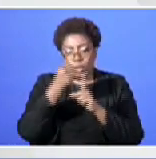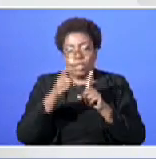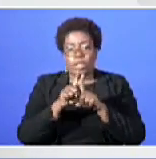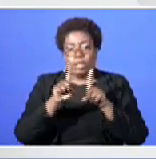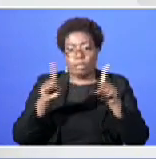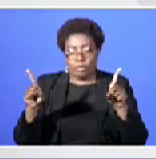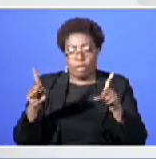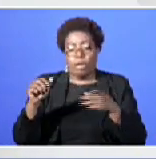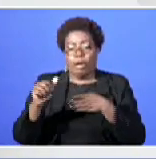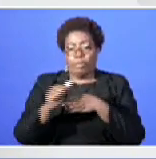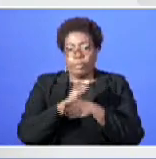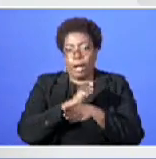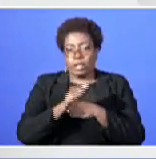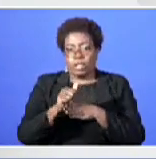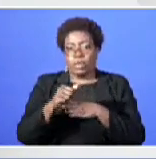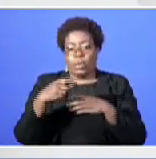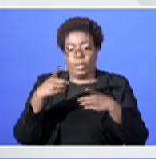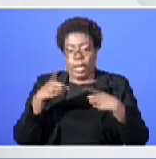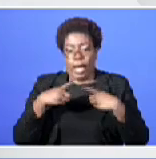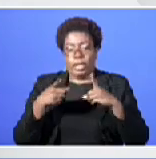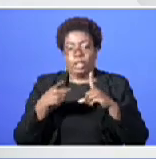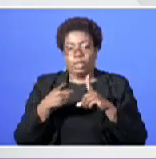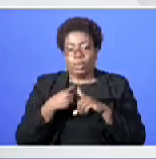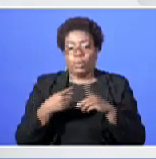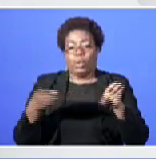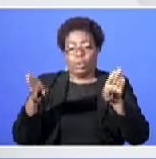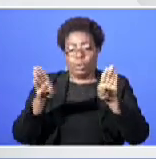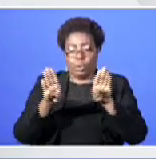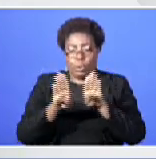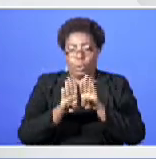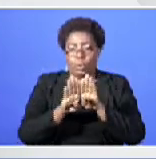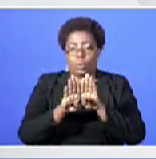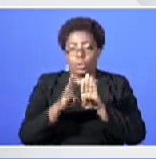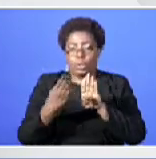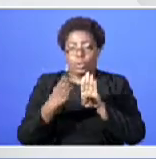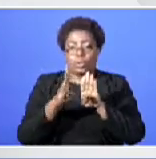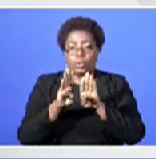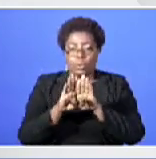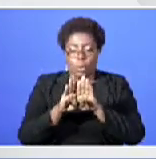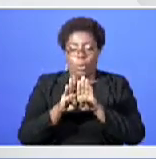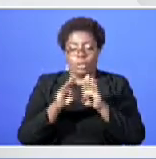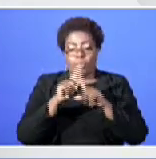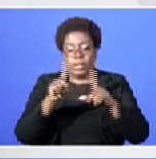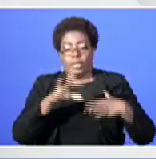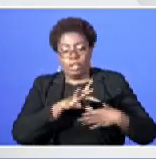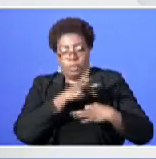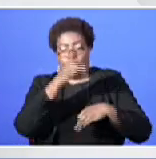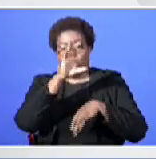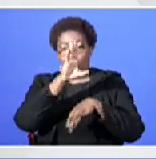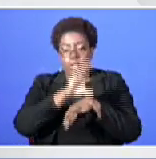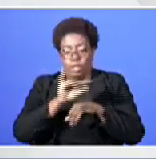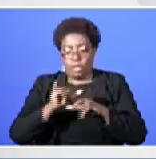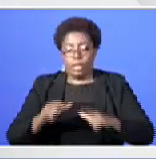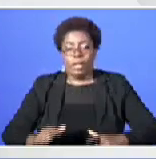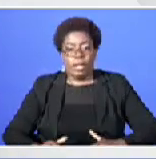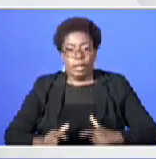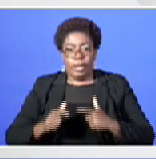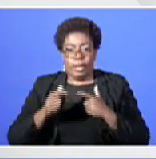distancing practices. We've had to, of course, close the doors, but the spirit of the church is still alive. We've